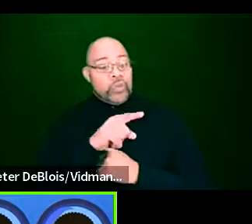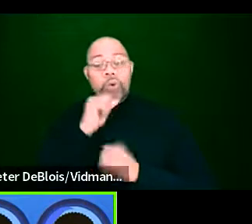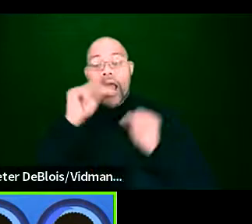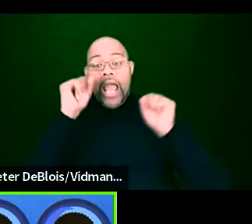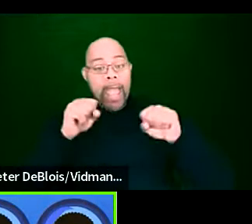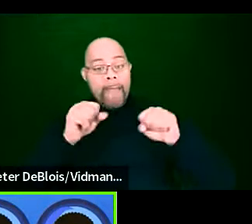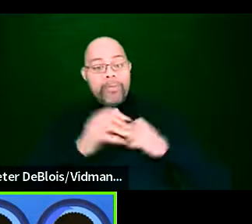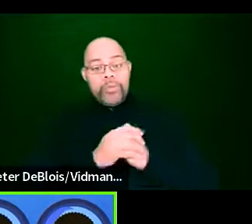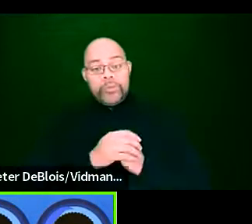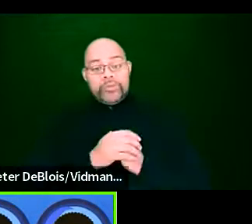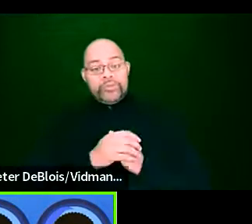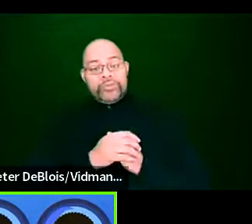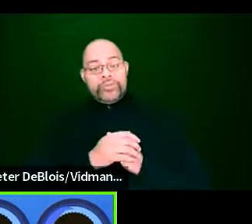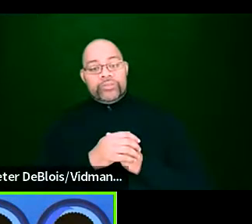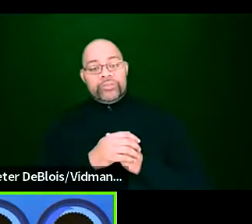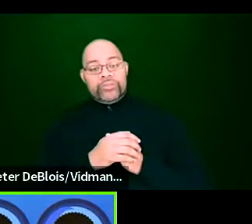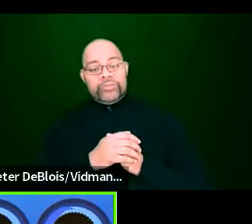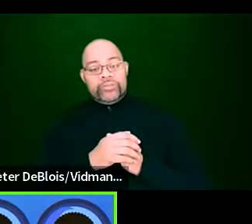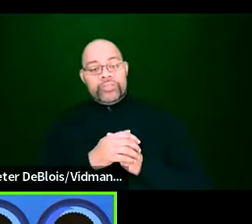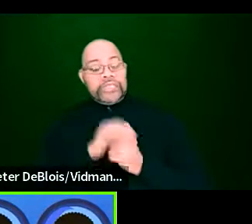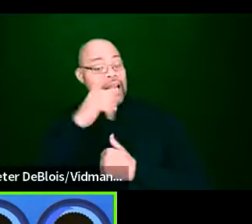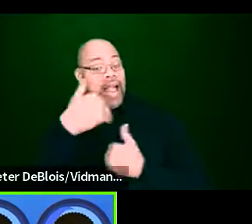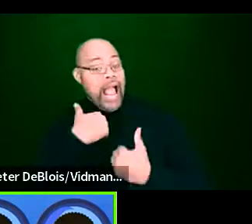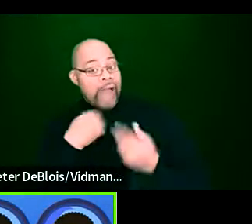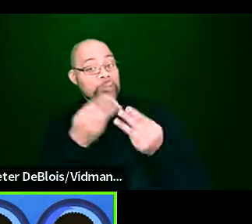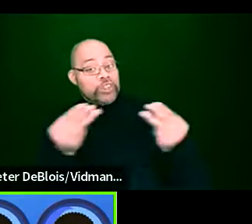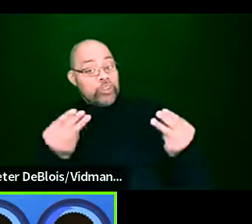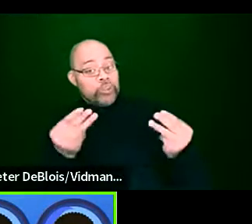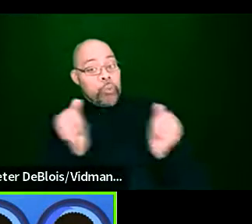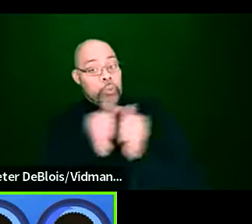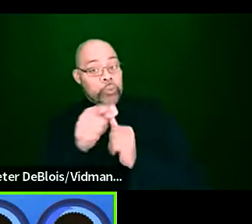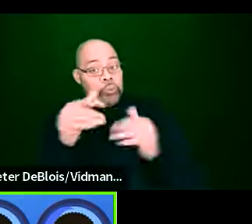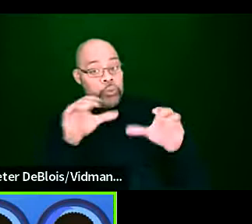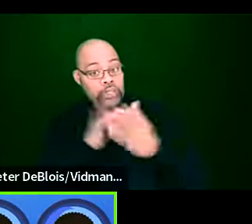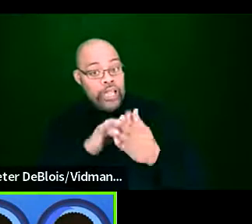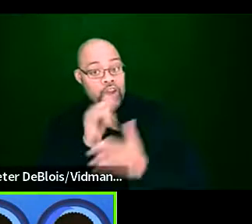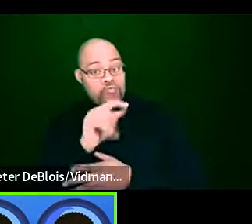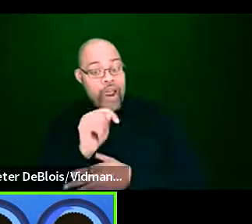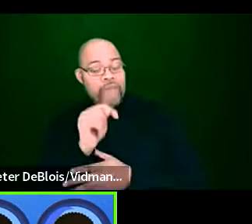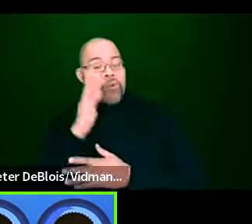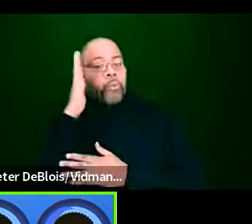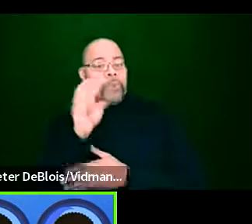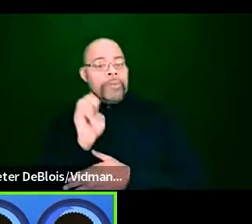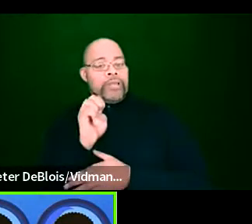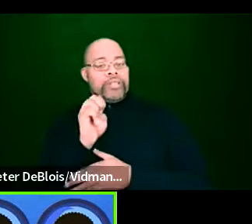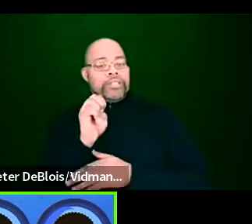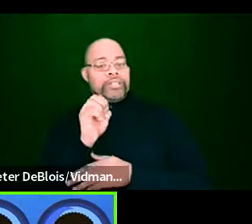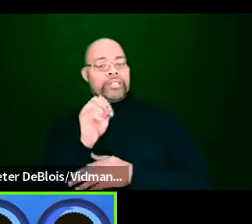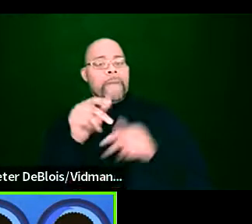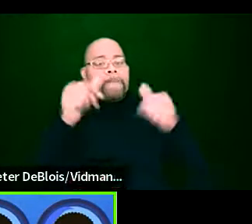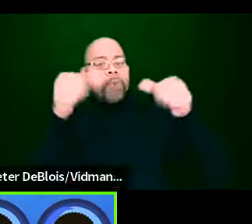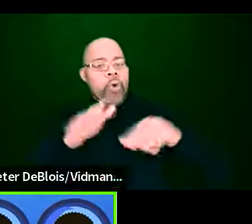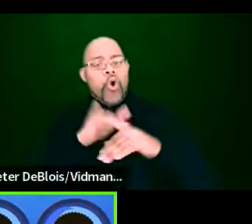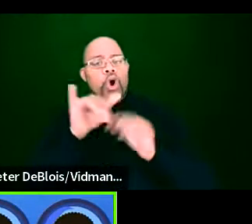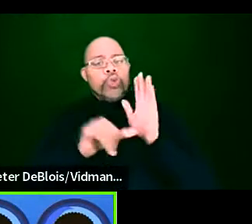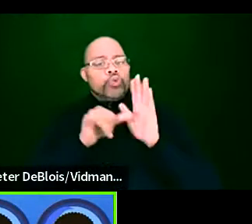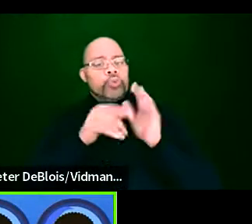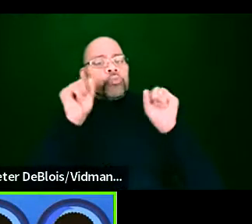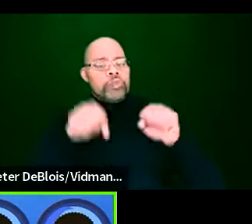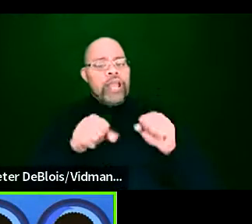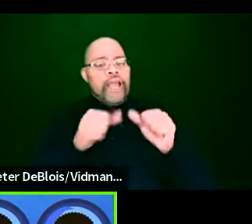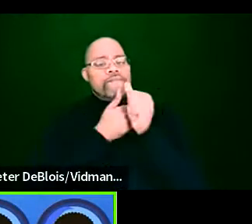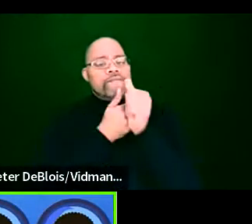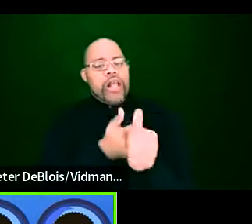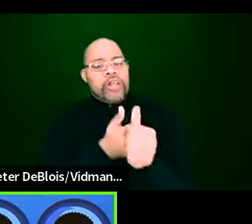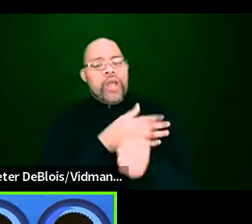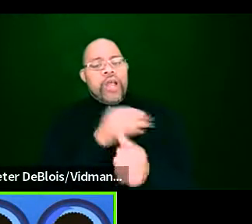able to, if you didn't have materials with you to do this craft, it will be up, posted on YouTube so that you can follow